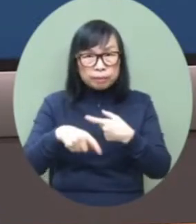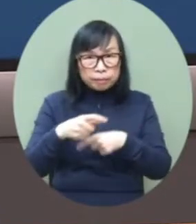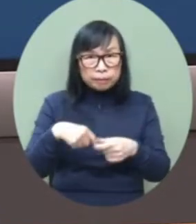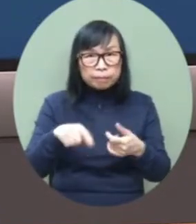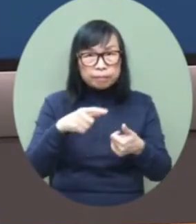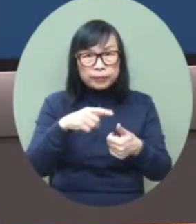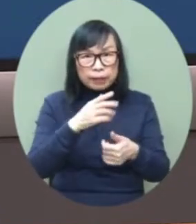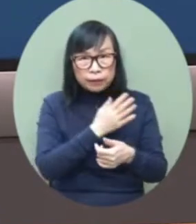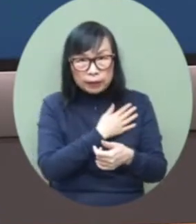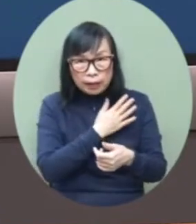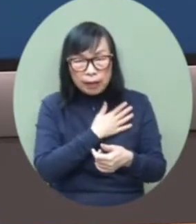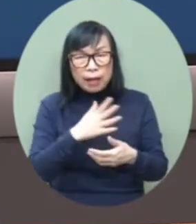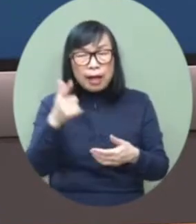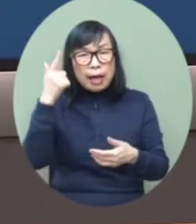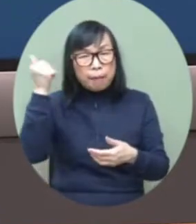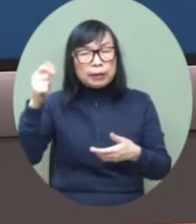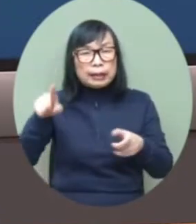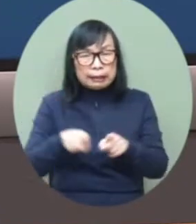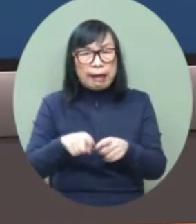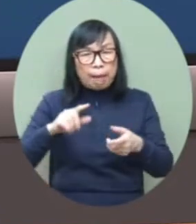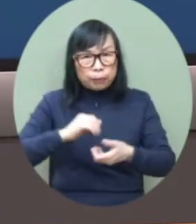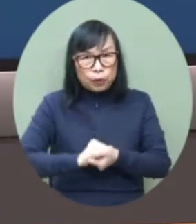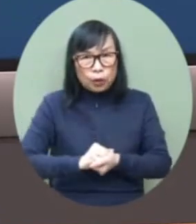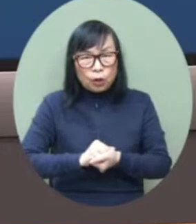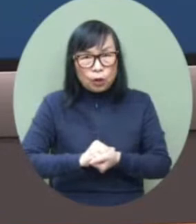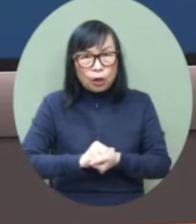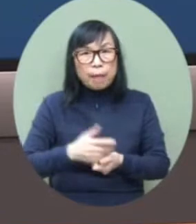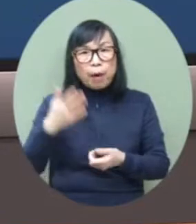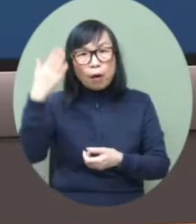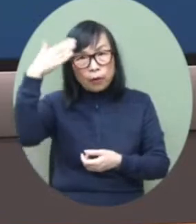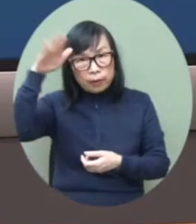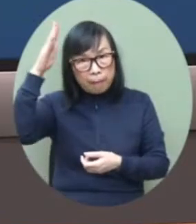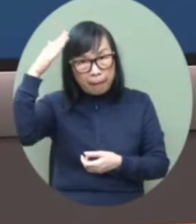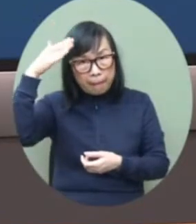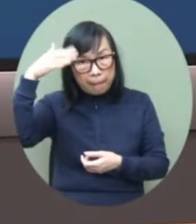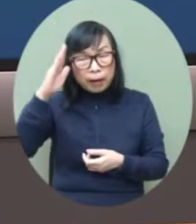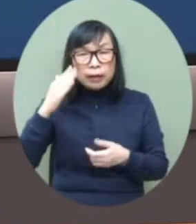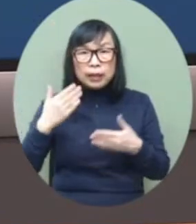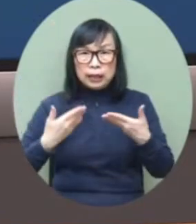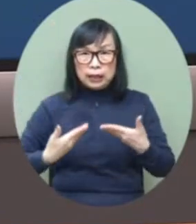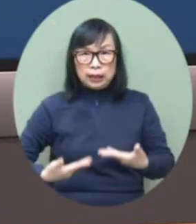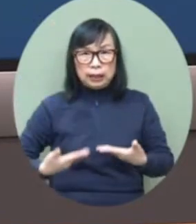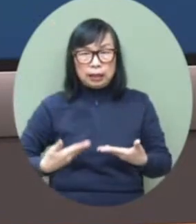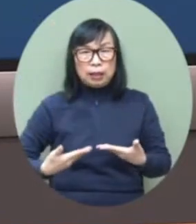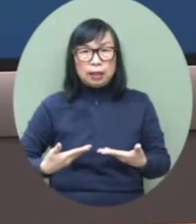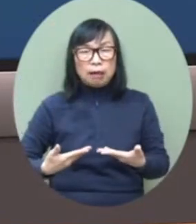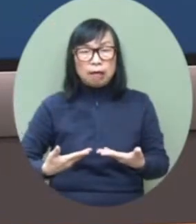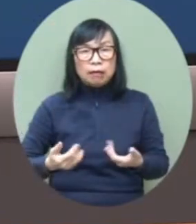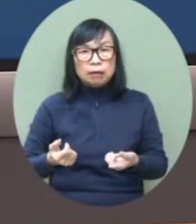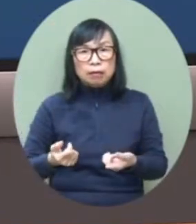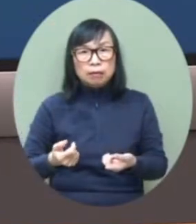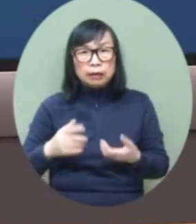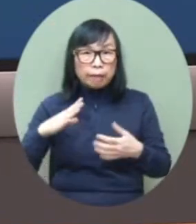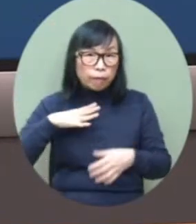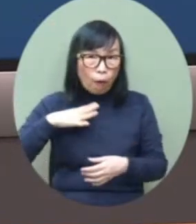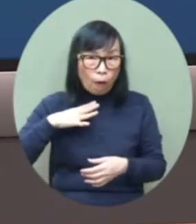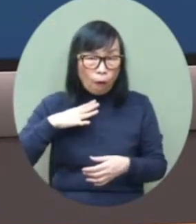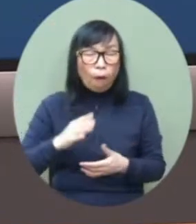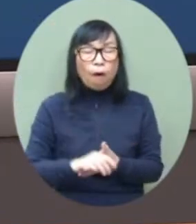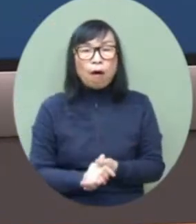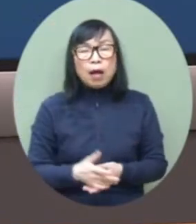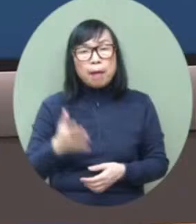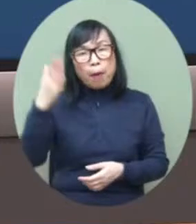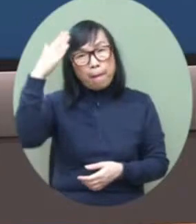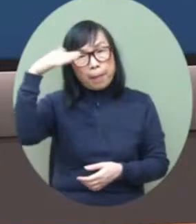with residential care home operators. We would like them to understand that the situation